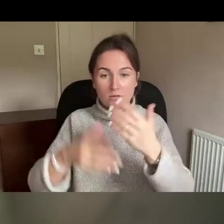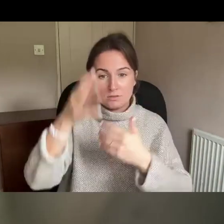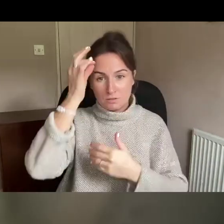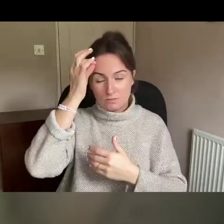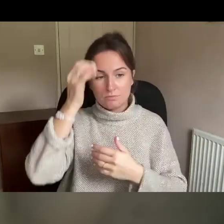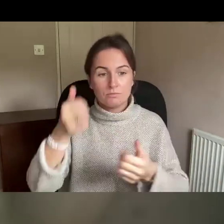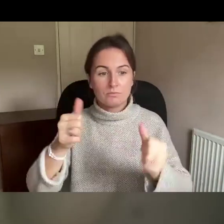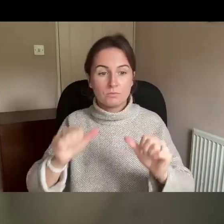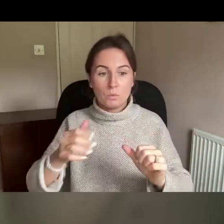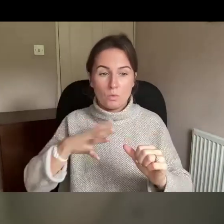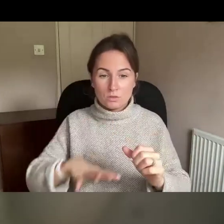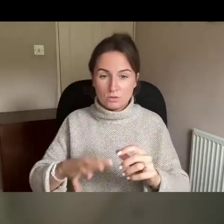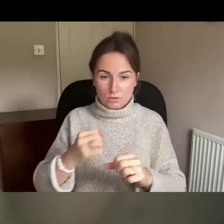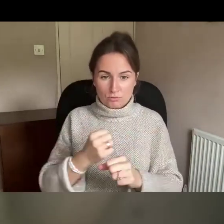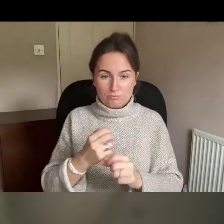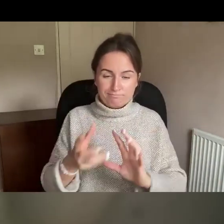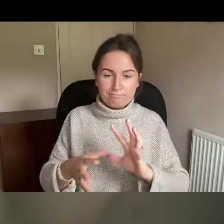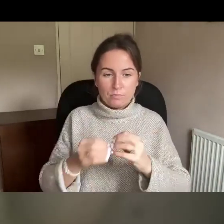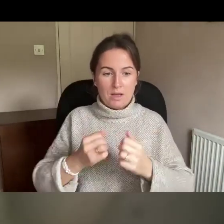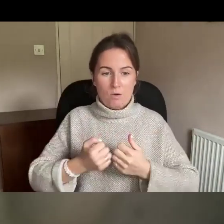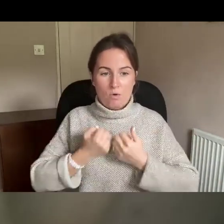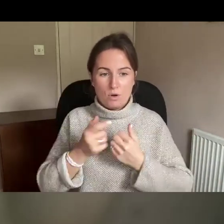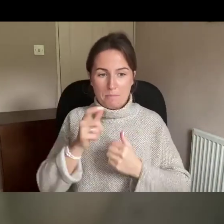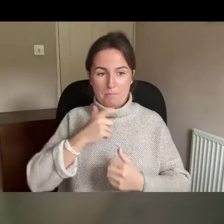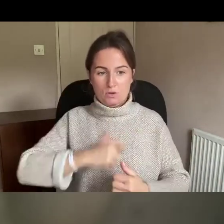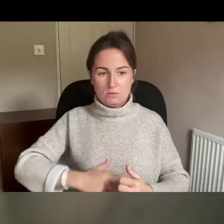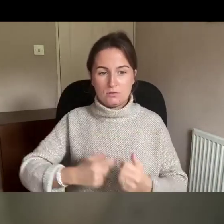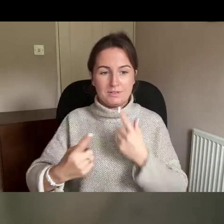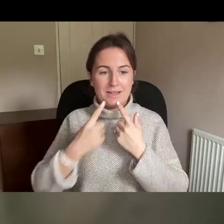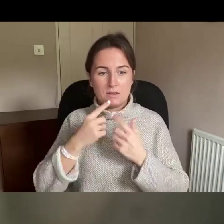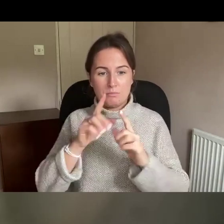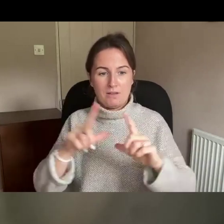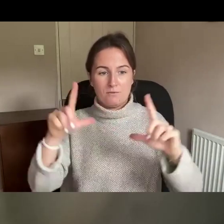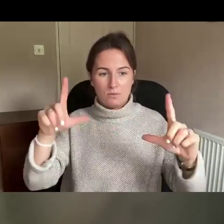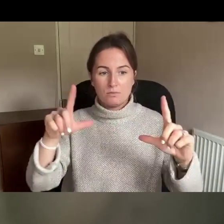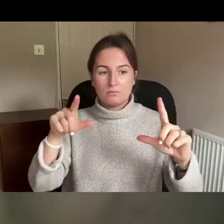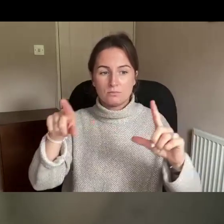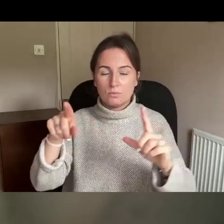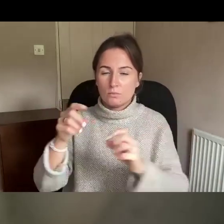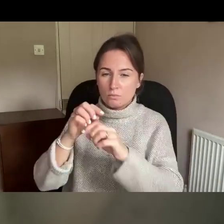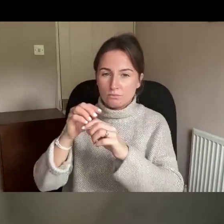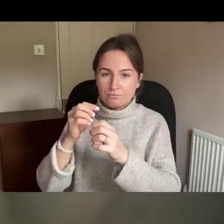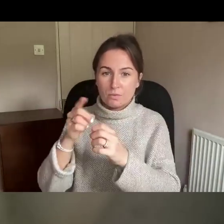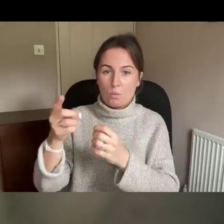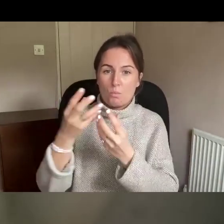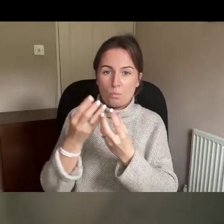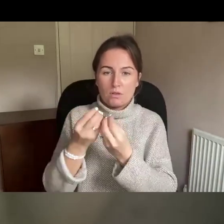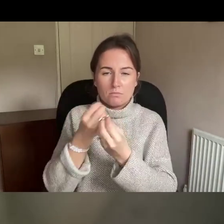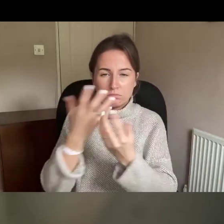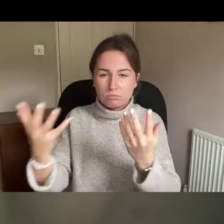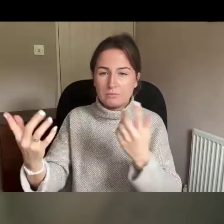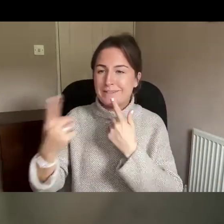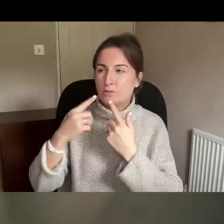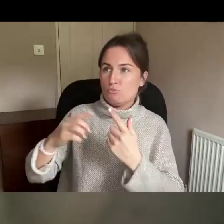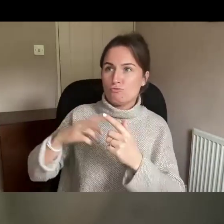data, but what other creative and cultural data sets did we want to include alongside a huge range of data that already existed in the local